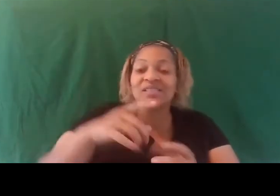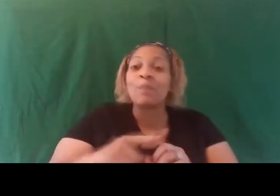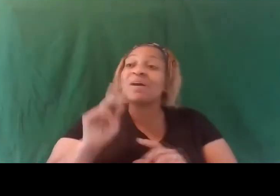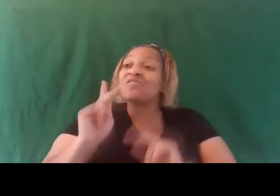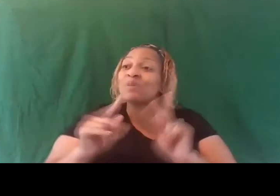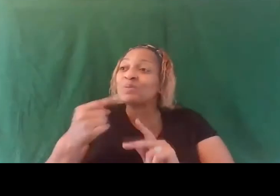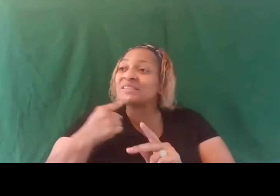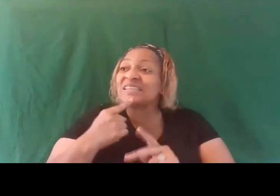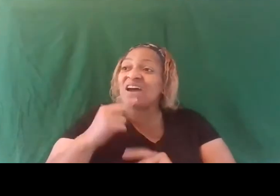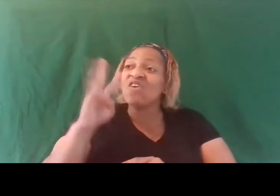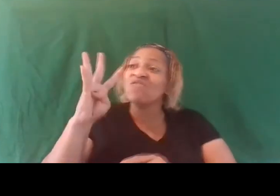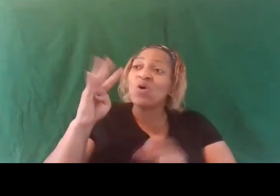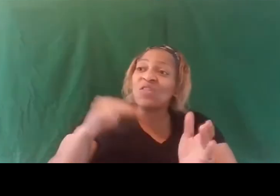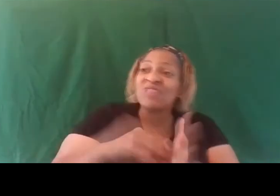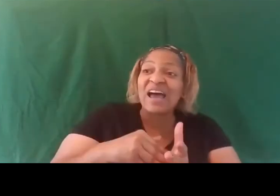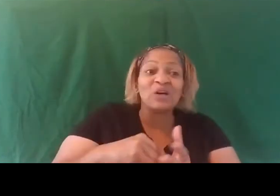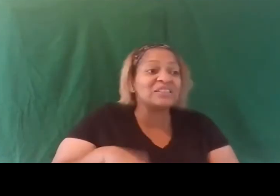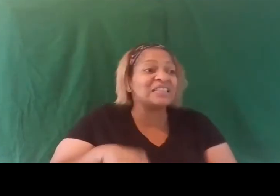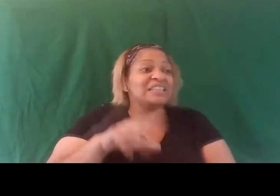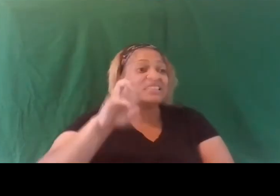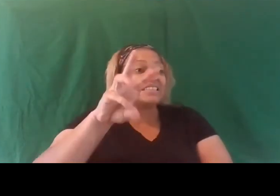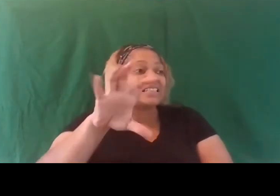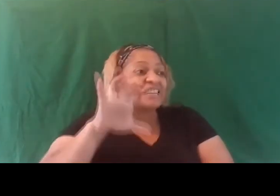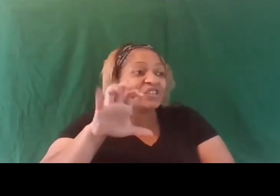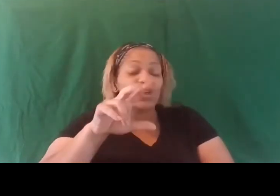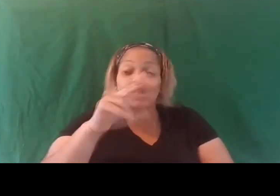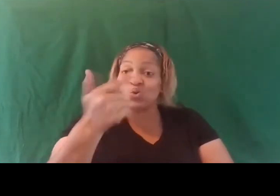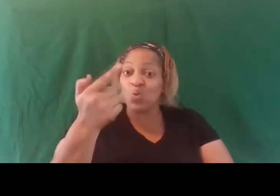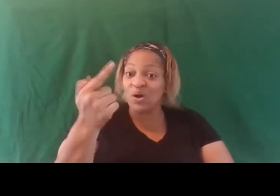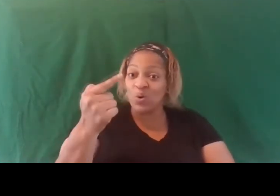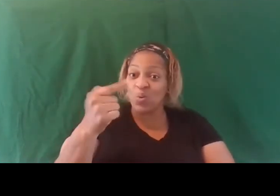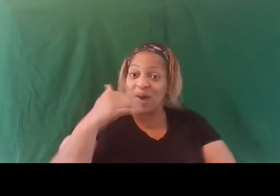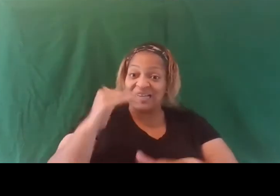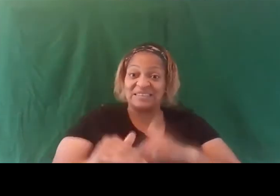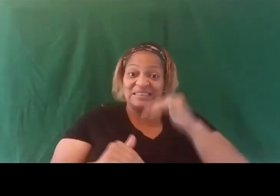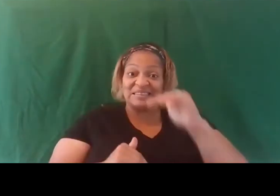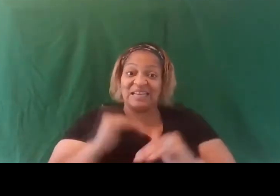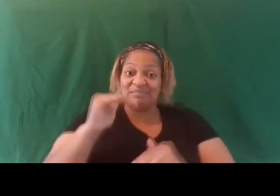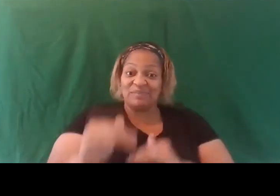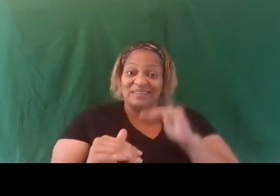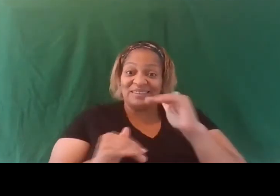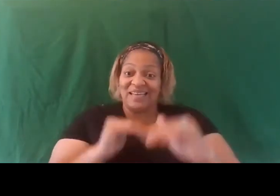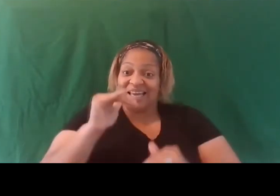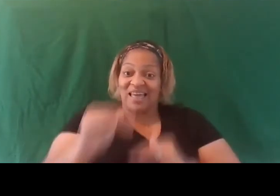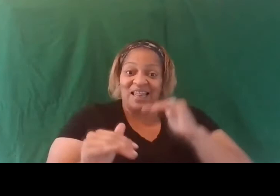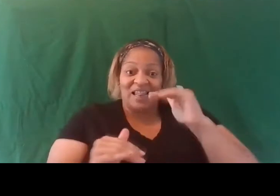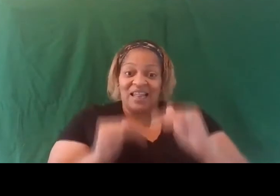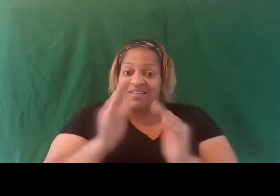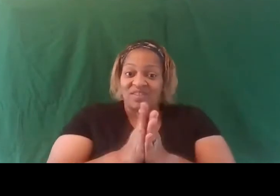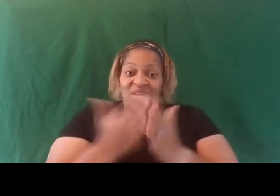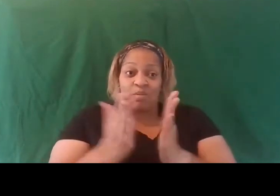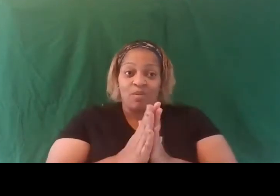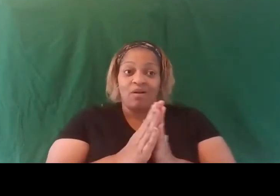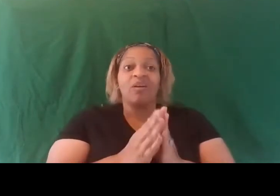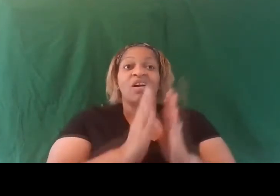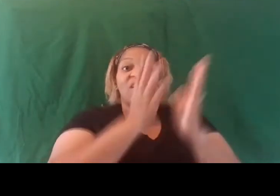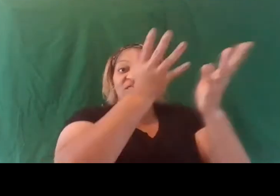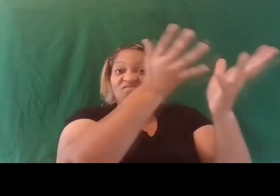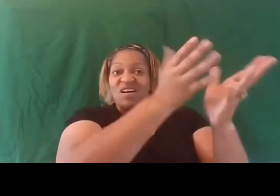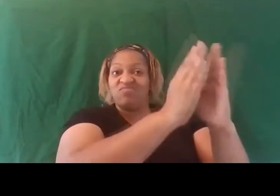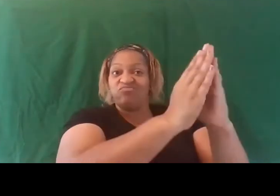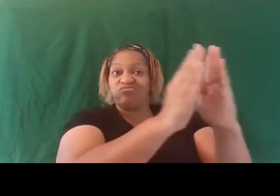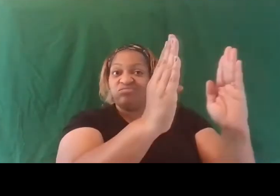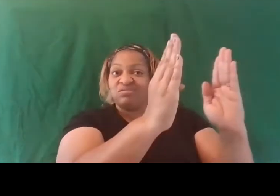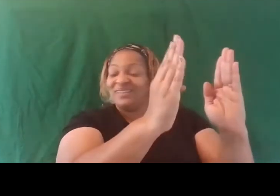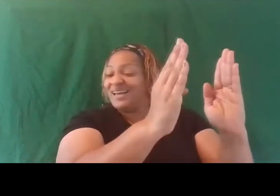4,621 steps for greater health and well-being, that book would never leave the shelf. You're like, I ain't reading it.